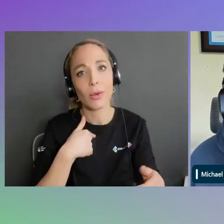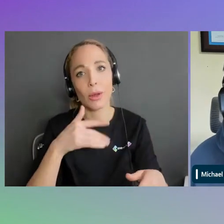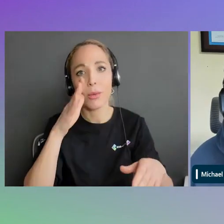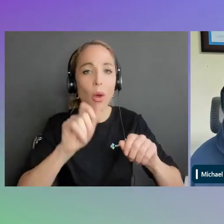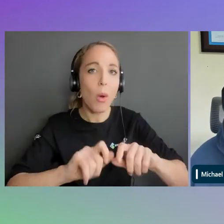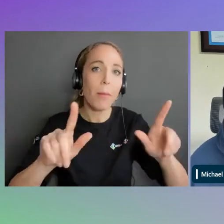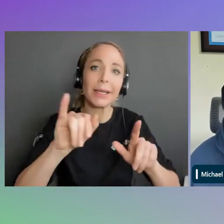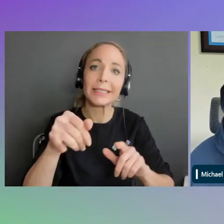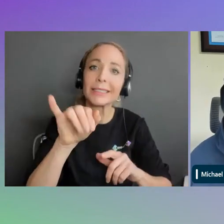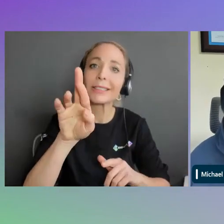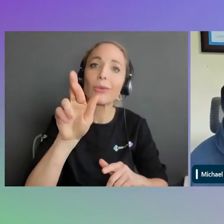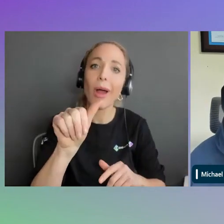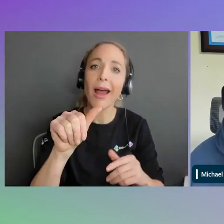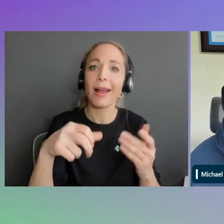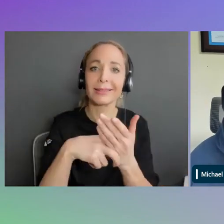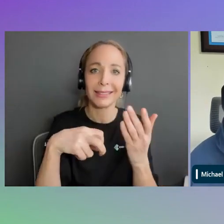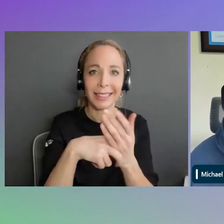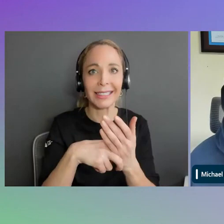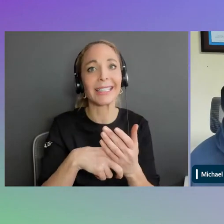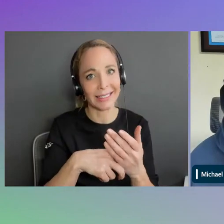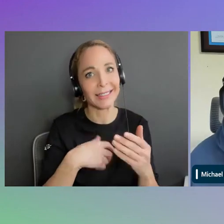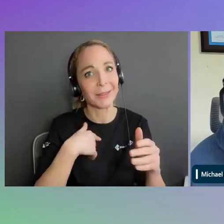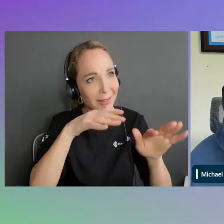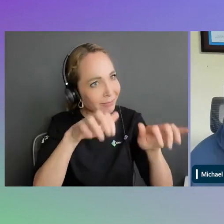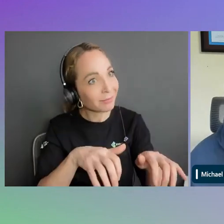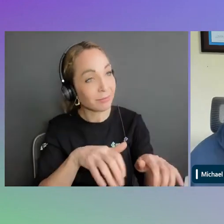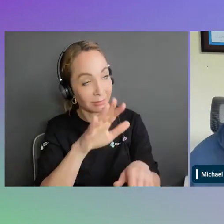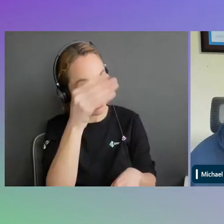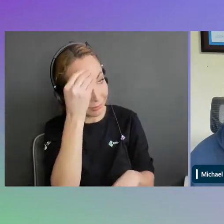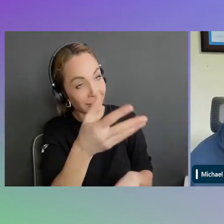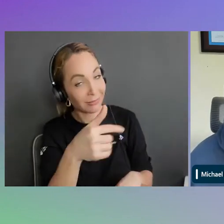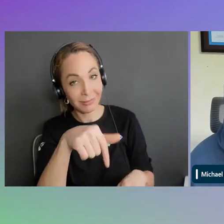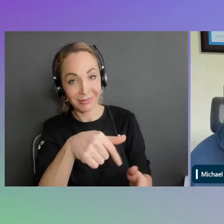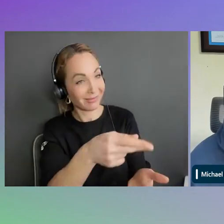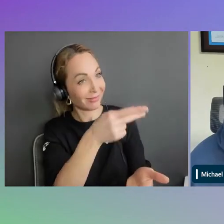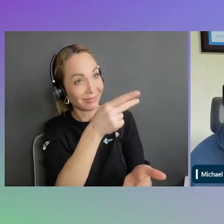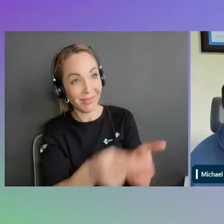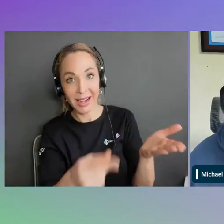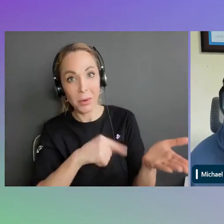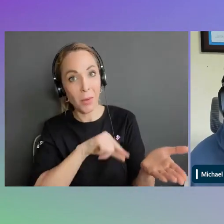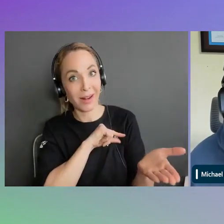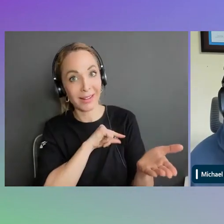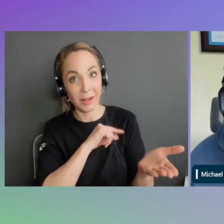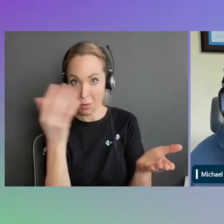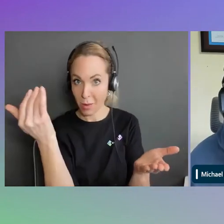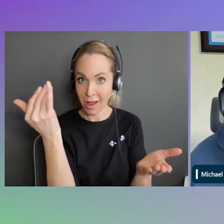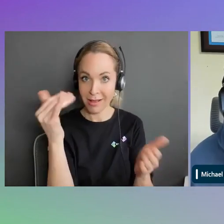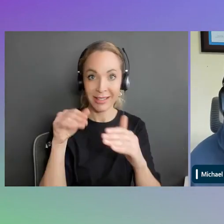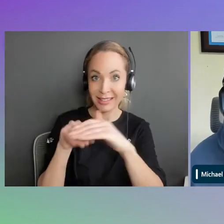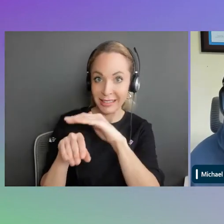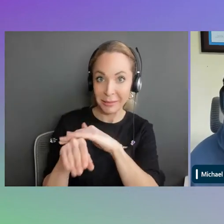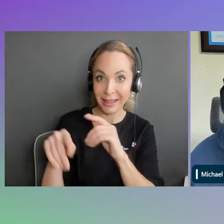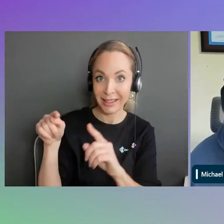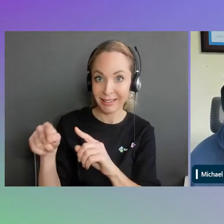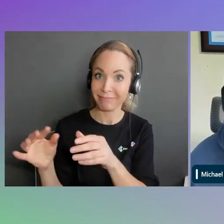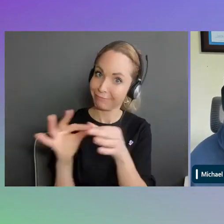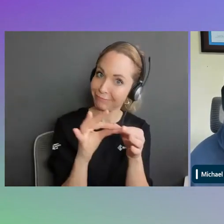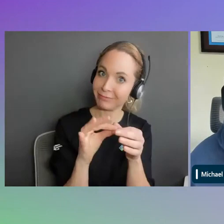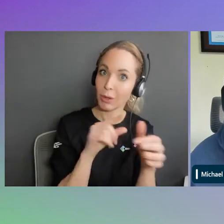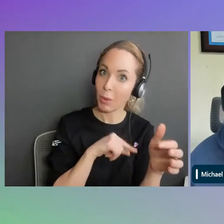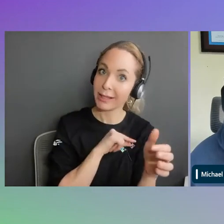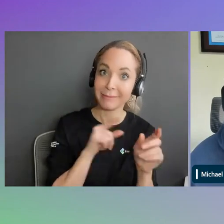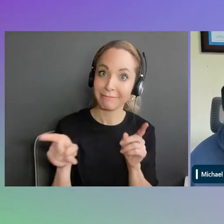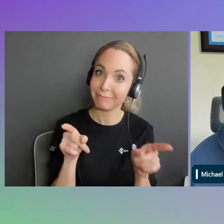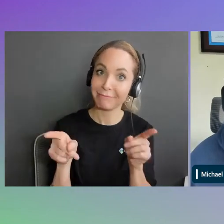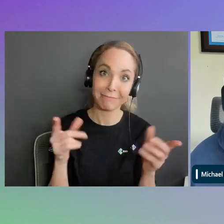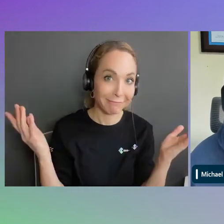like, hey, this is failing quality Yep. because accessibility is part of quality. This is not accessible. Can we